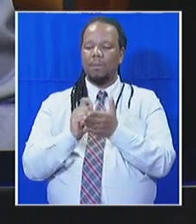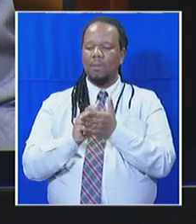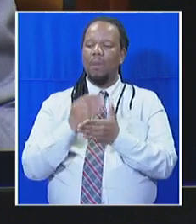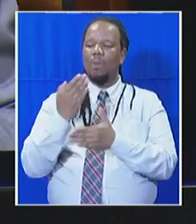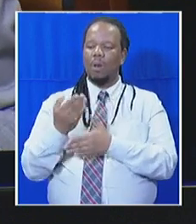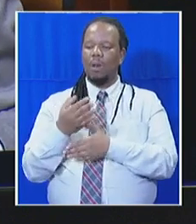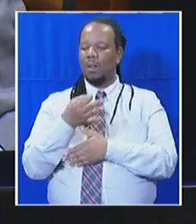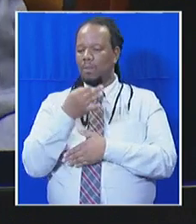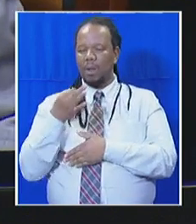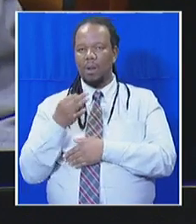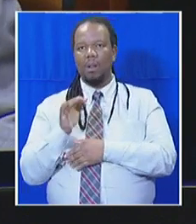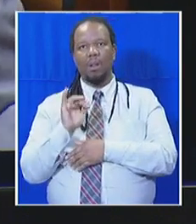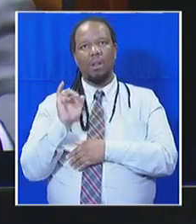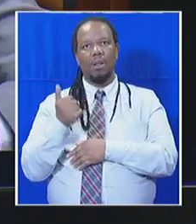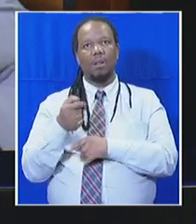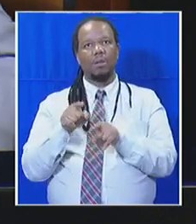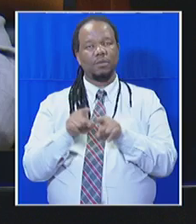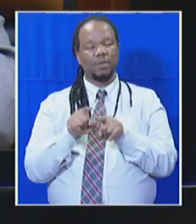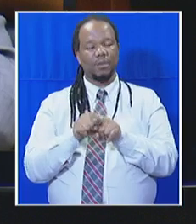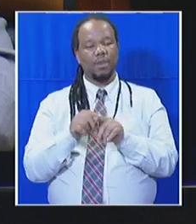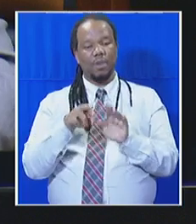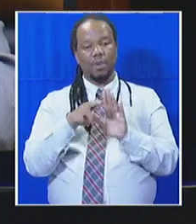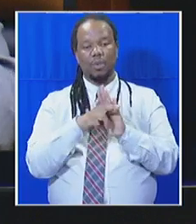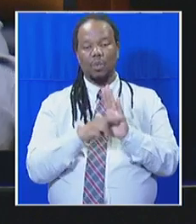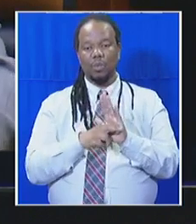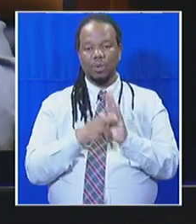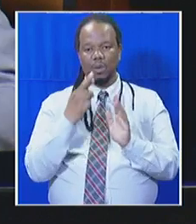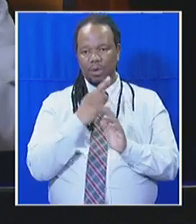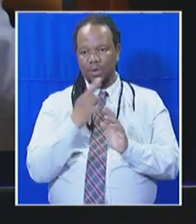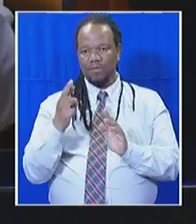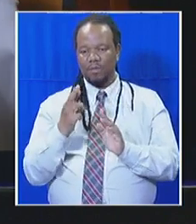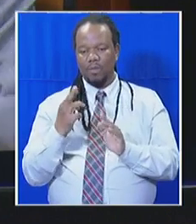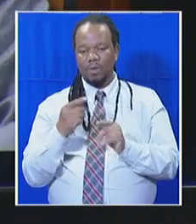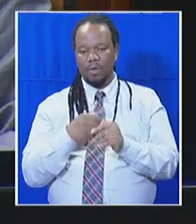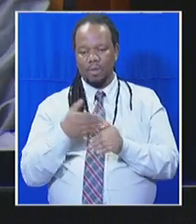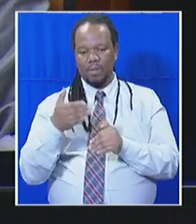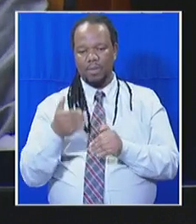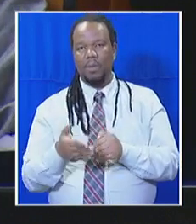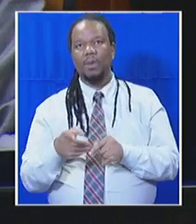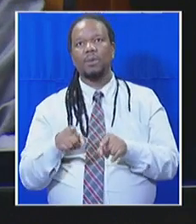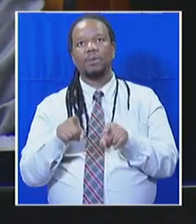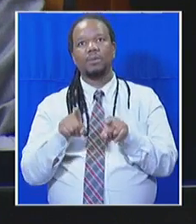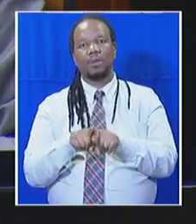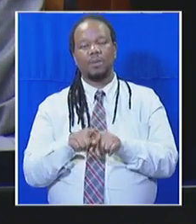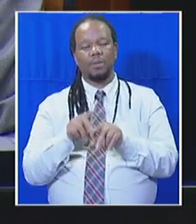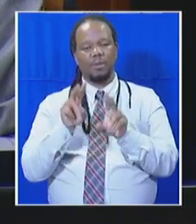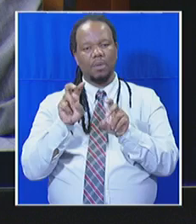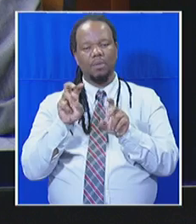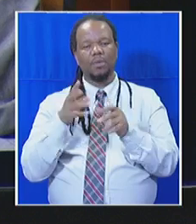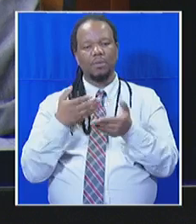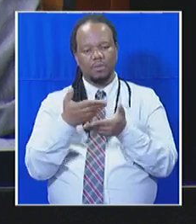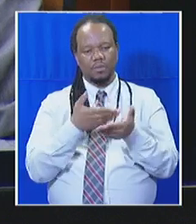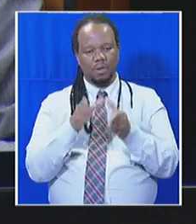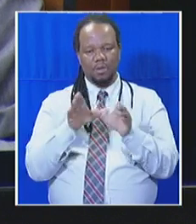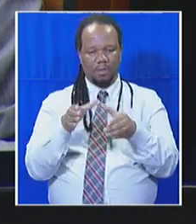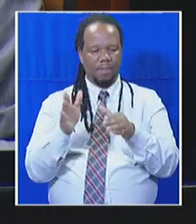think since the process of the review of the rules of the National Assembly is nearing its completion, that is a matter that should be dealt with there. We